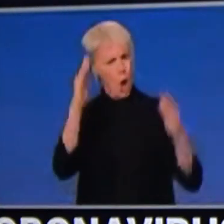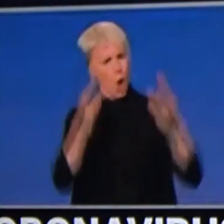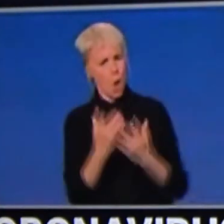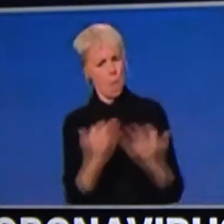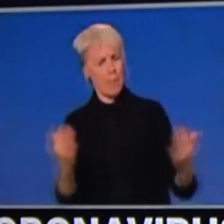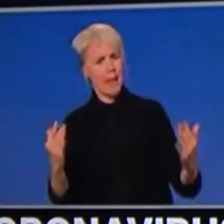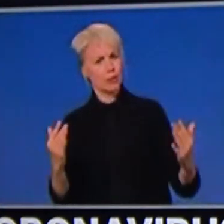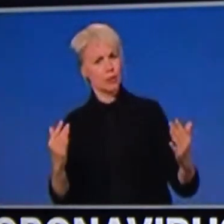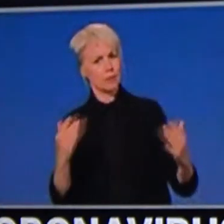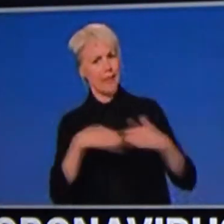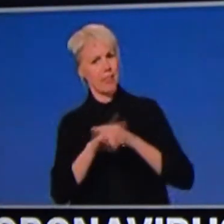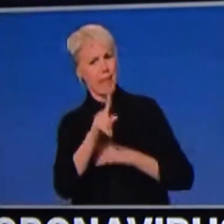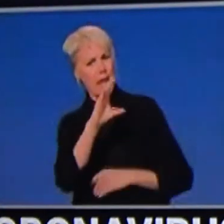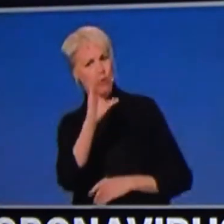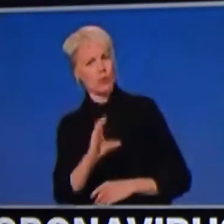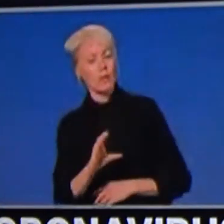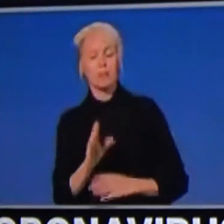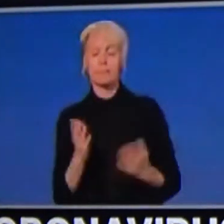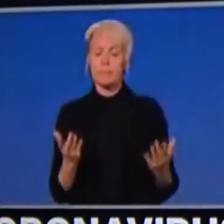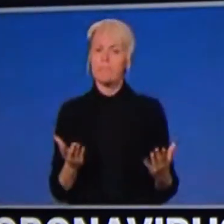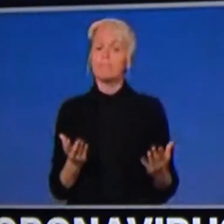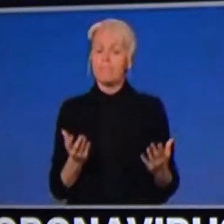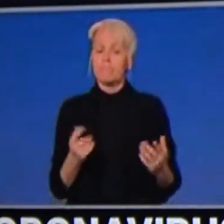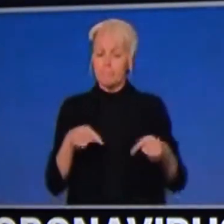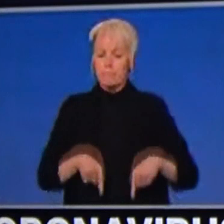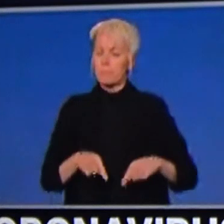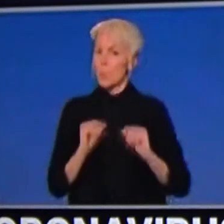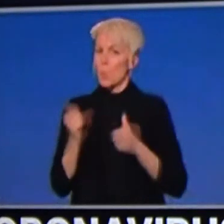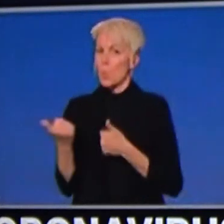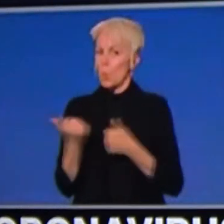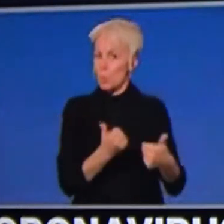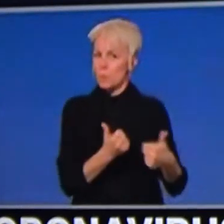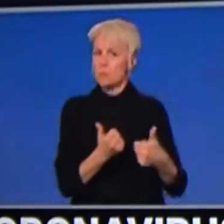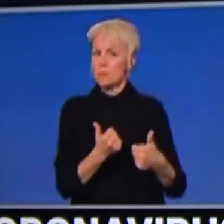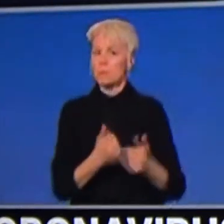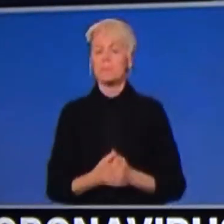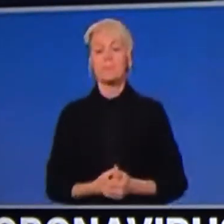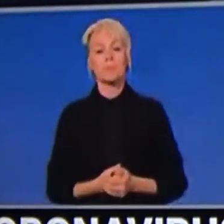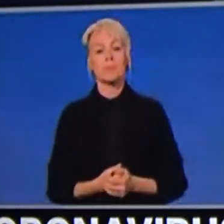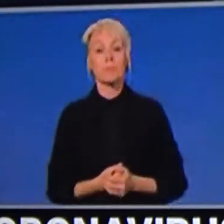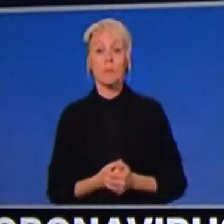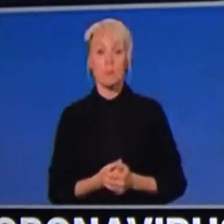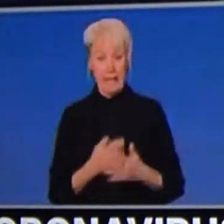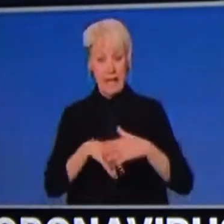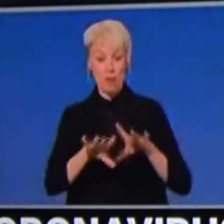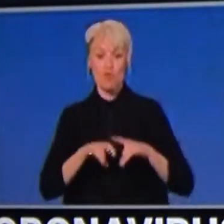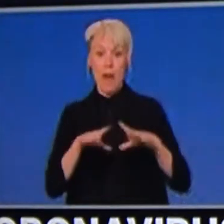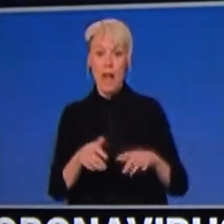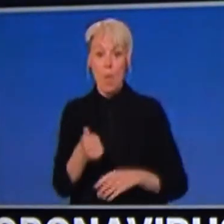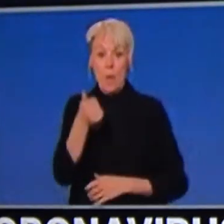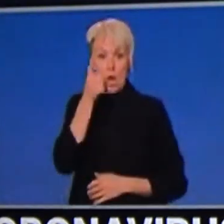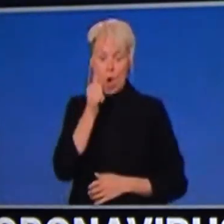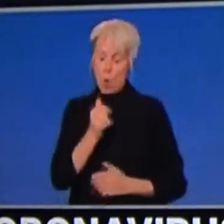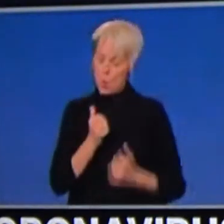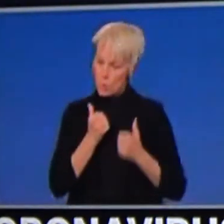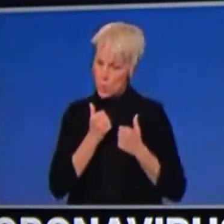very sure of in Australia, and this is why I think Professor Murphy said in the courtyard the other day, the one set of numbers we do believe is Australia's,